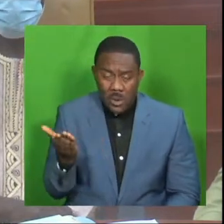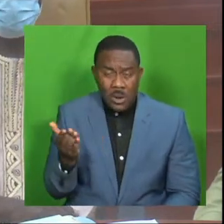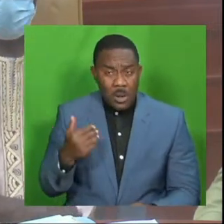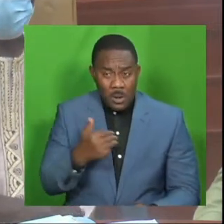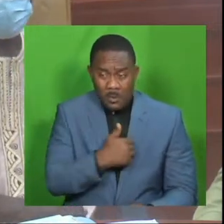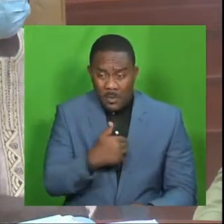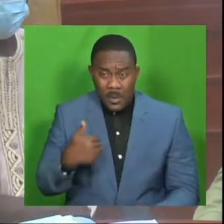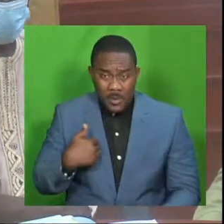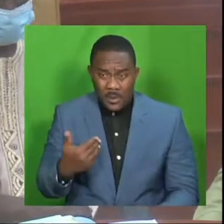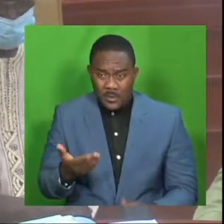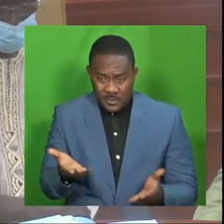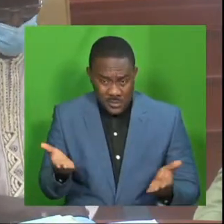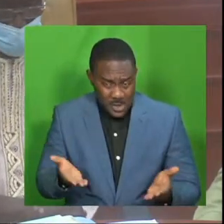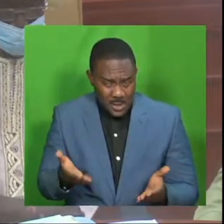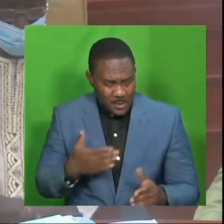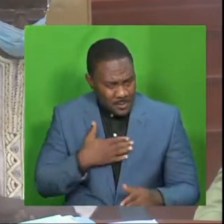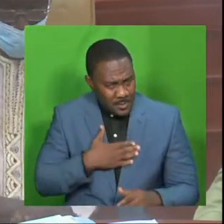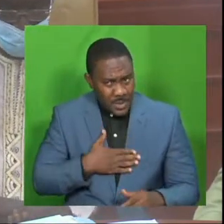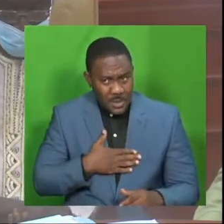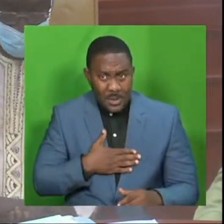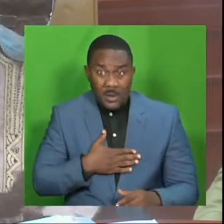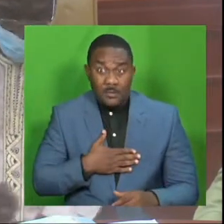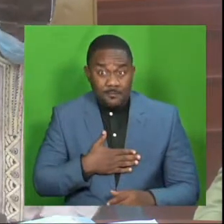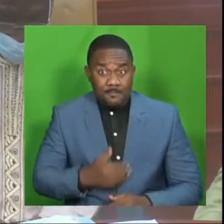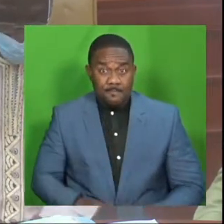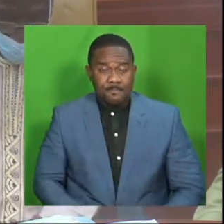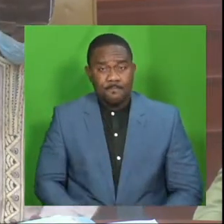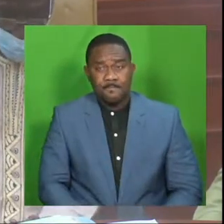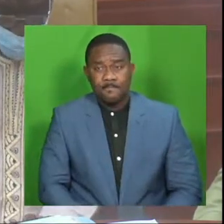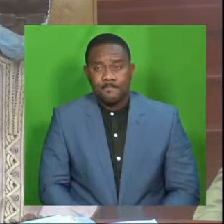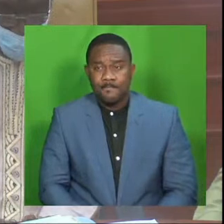aspect of our fund. And also,